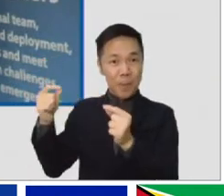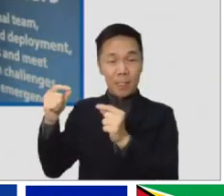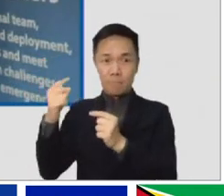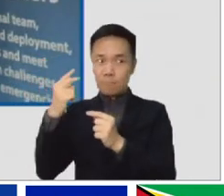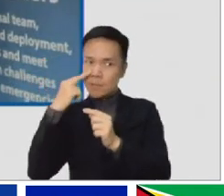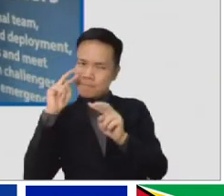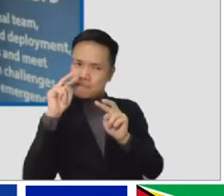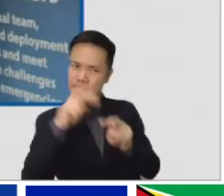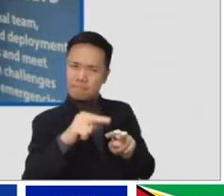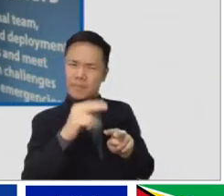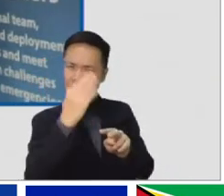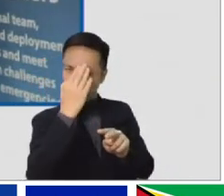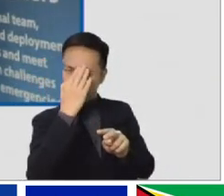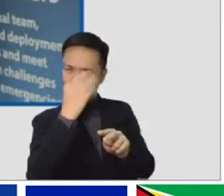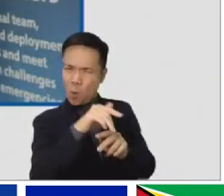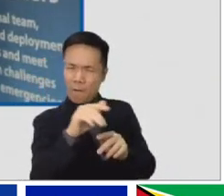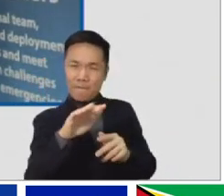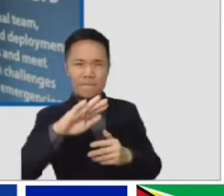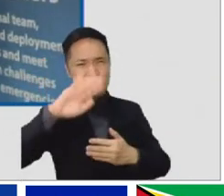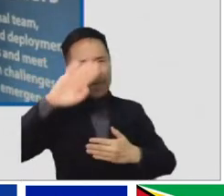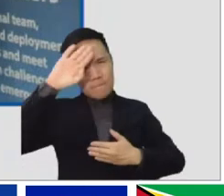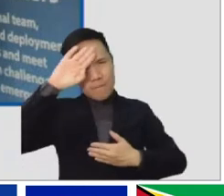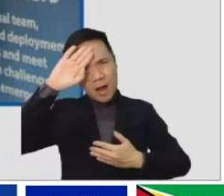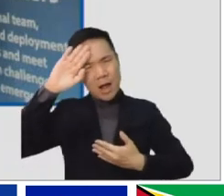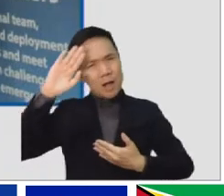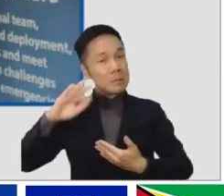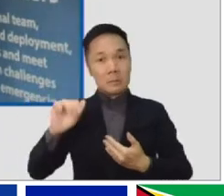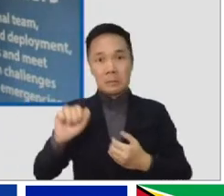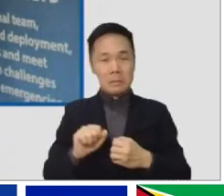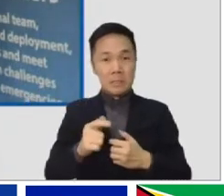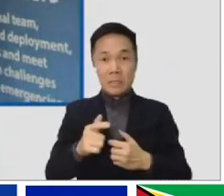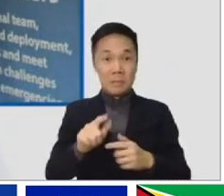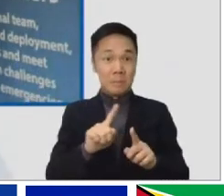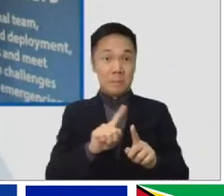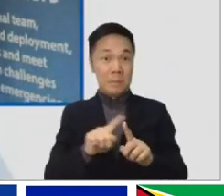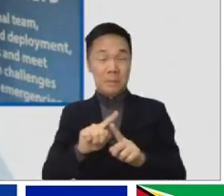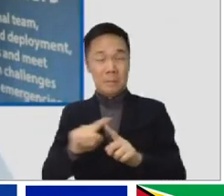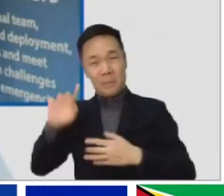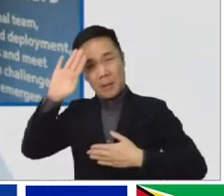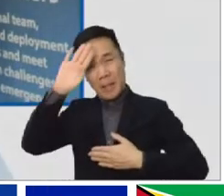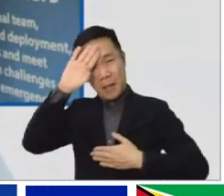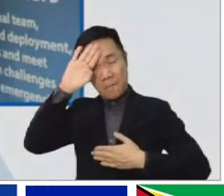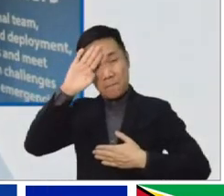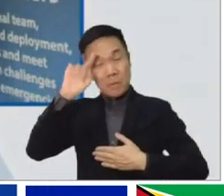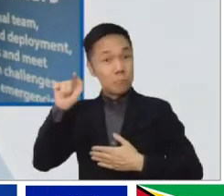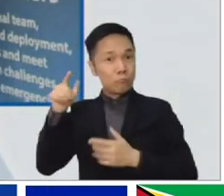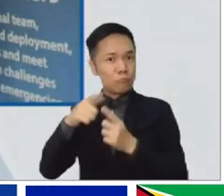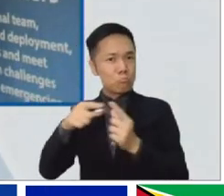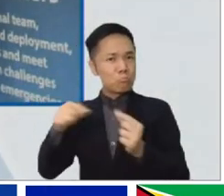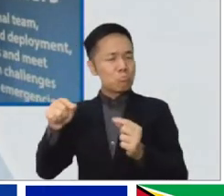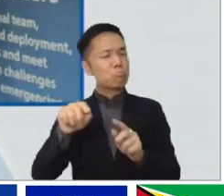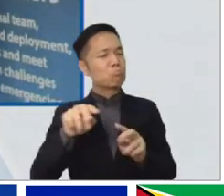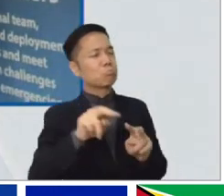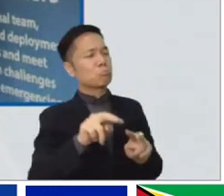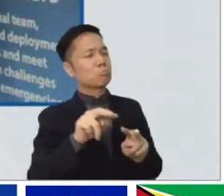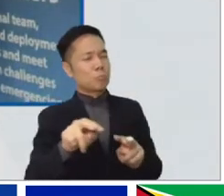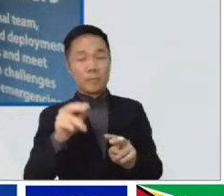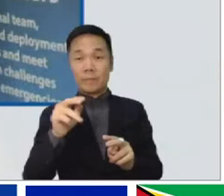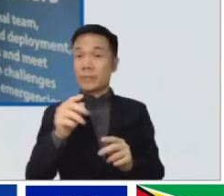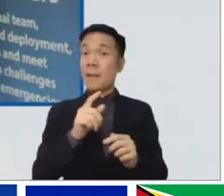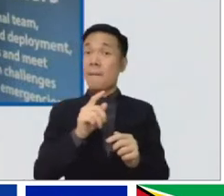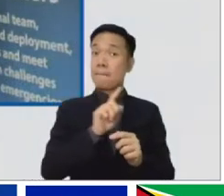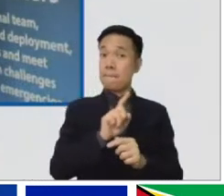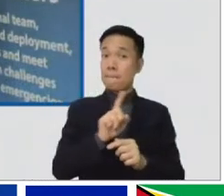virus or health risks. But then it is, we are providing with to the